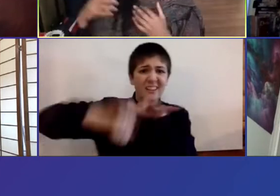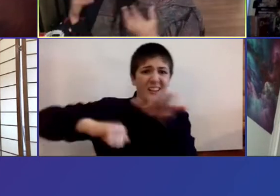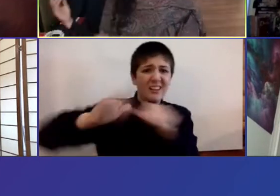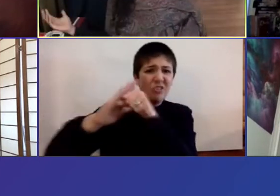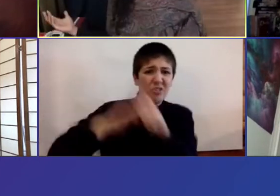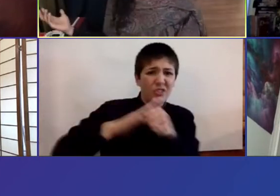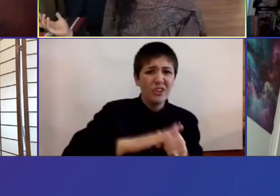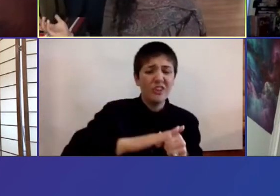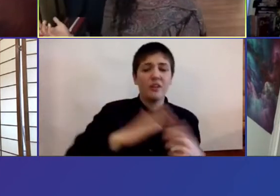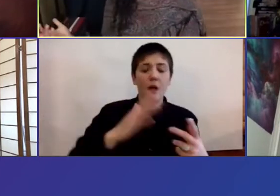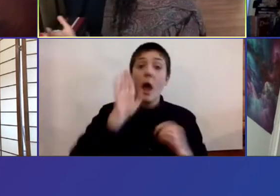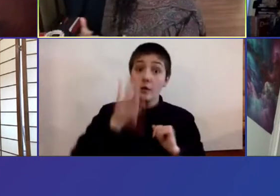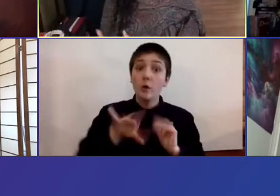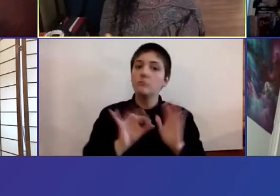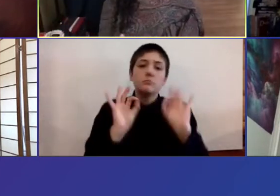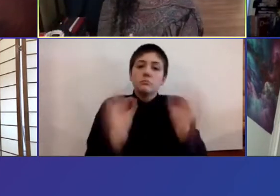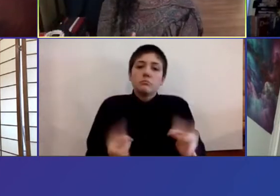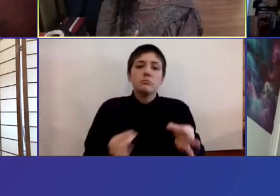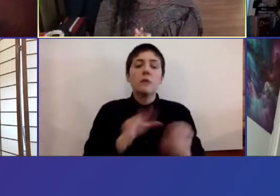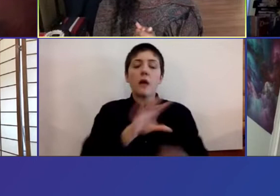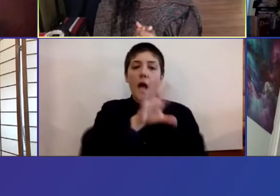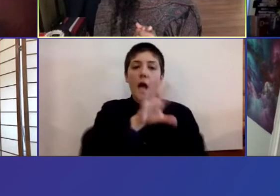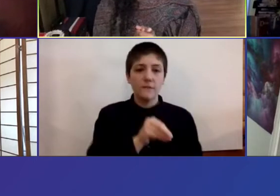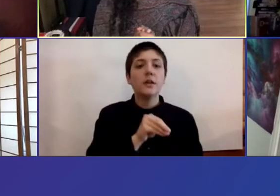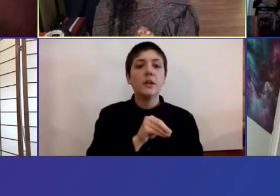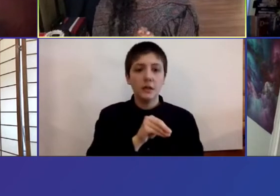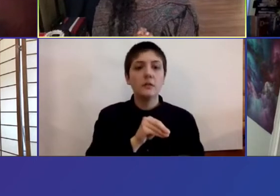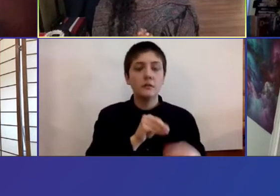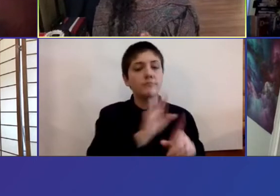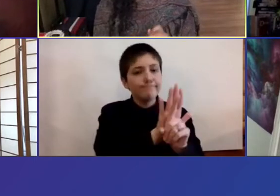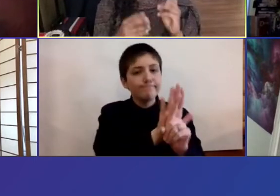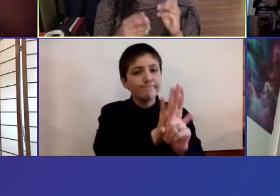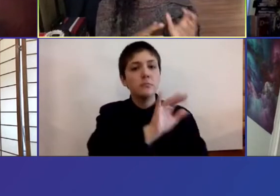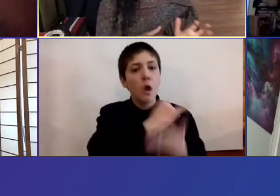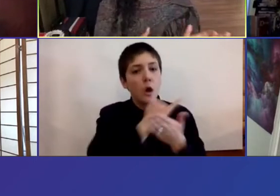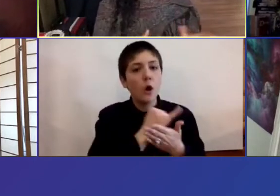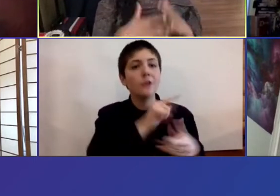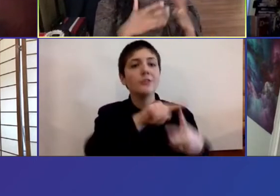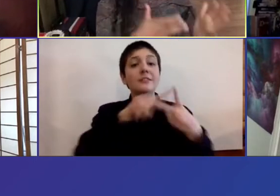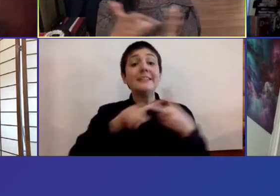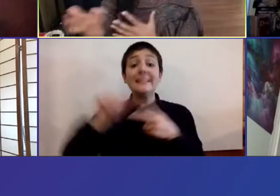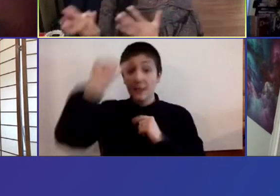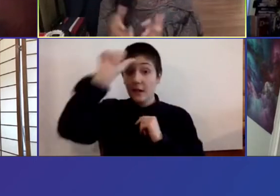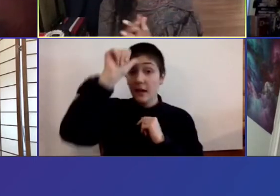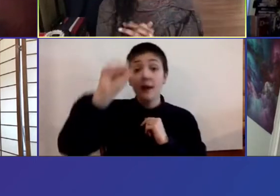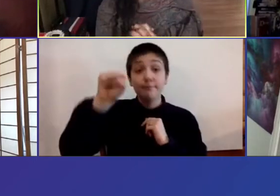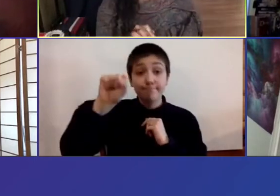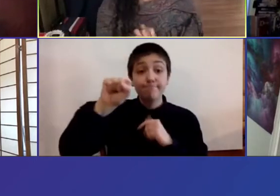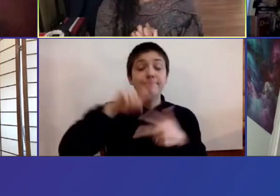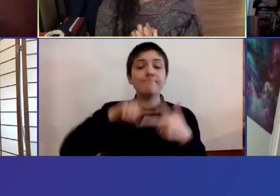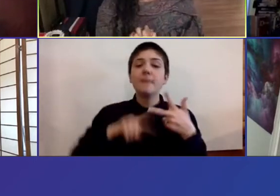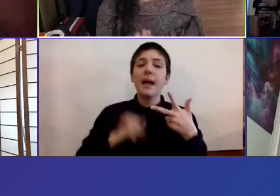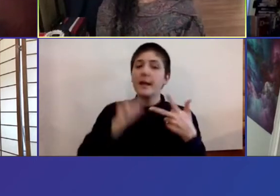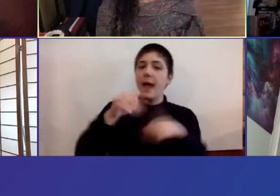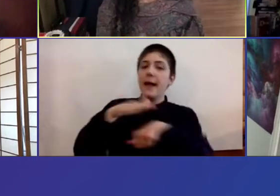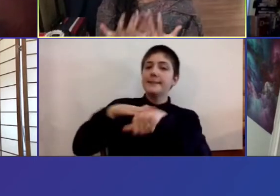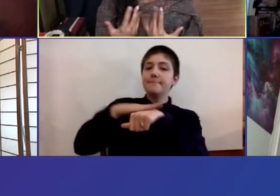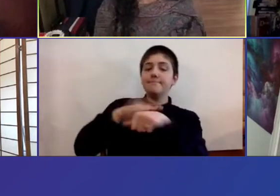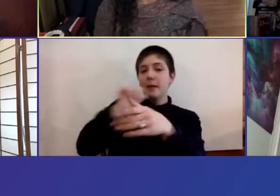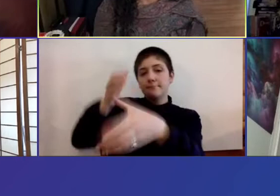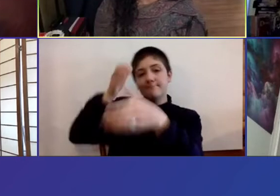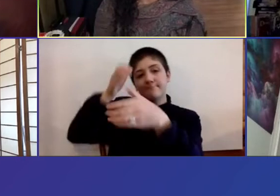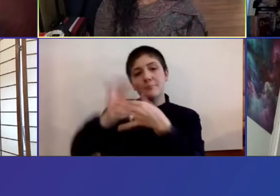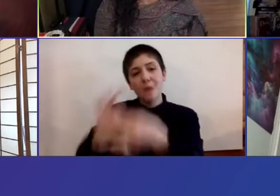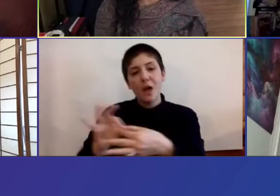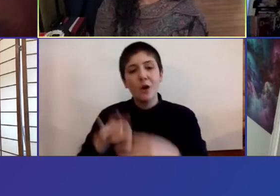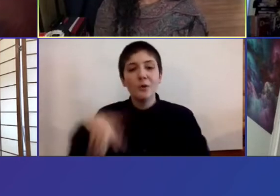forms. It certainly happened in India to our art forms as well. I don't know as much about Mexican and Japanese art forms, but